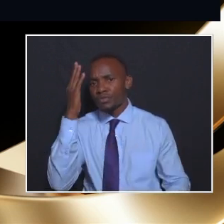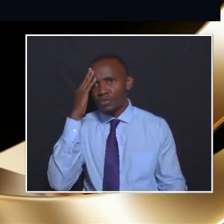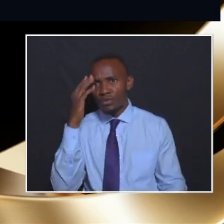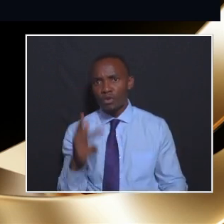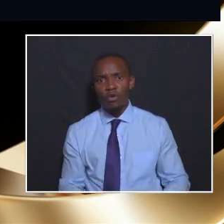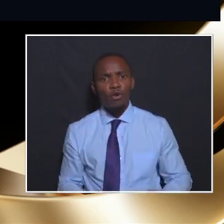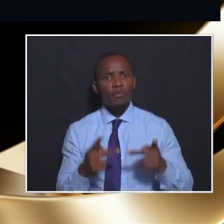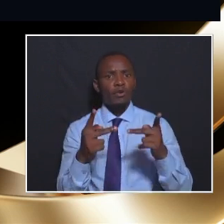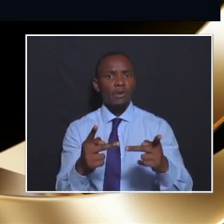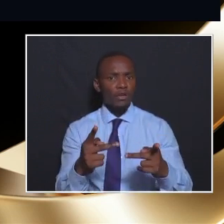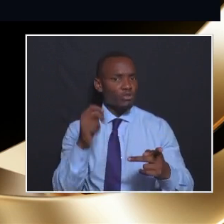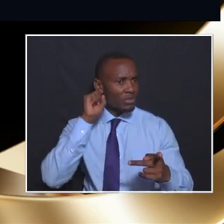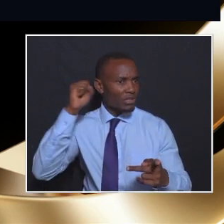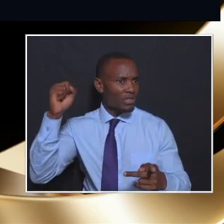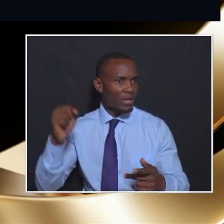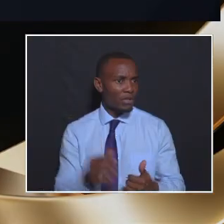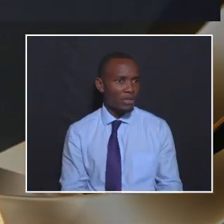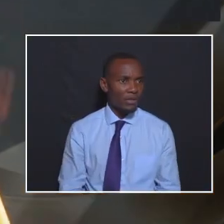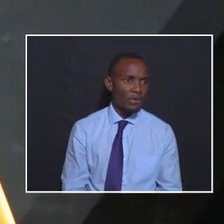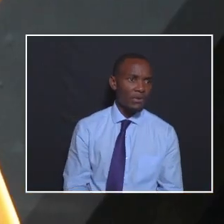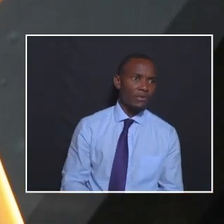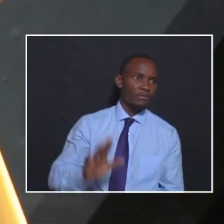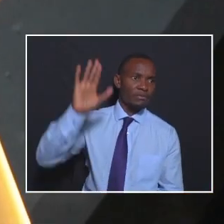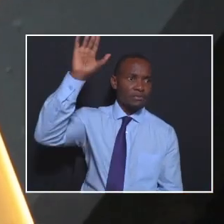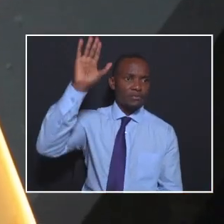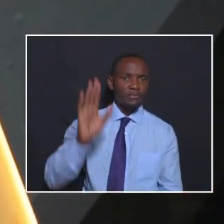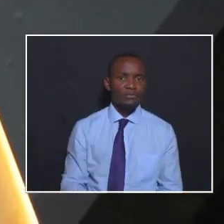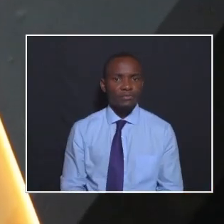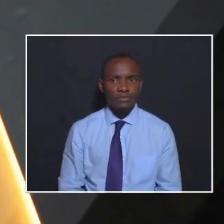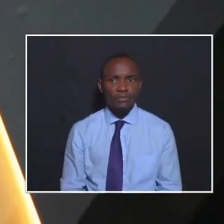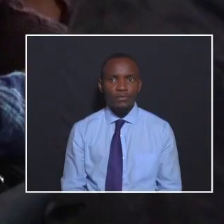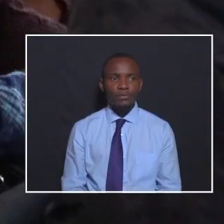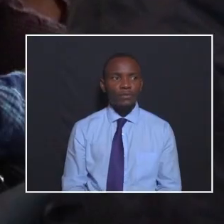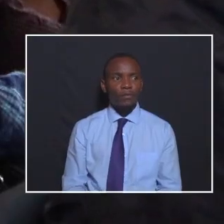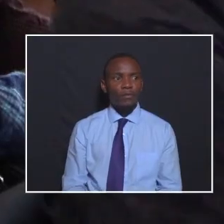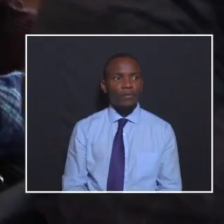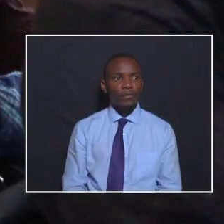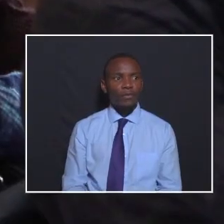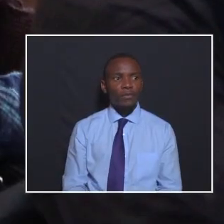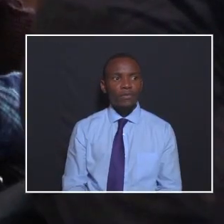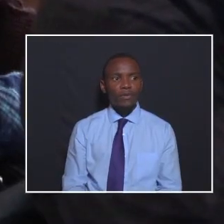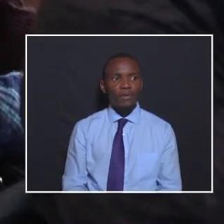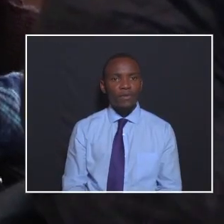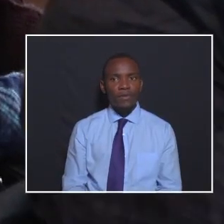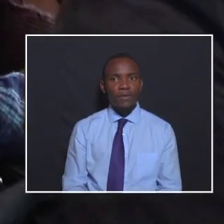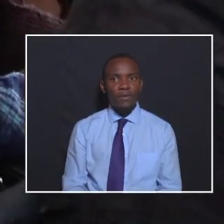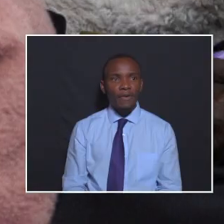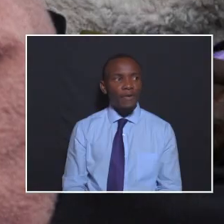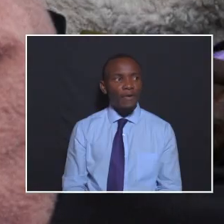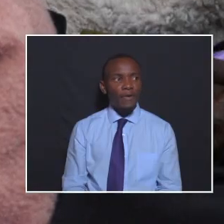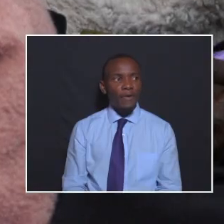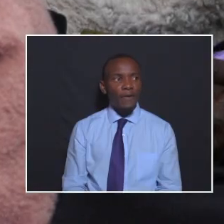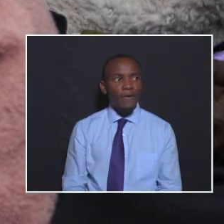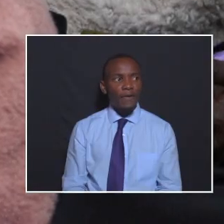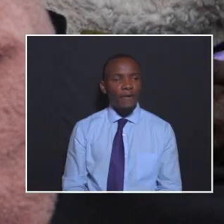production sound? Put up your hand if you are familiar with production sound. There are